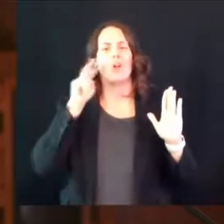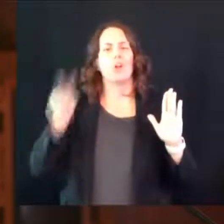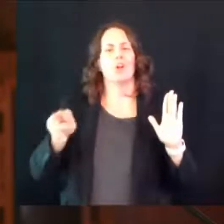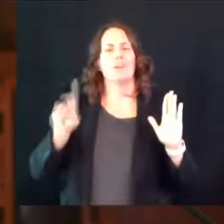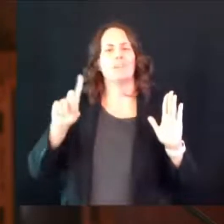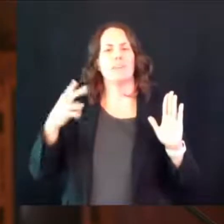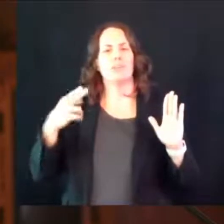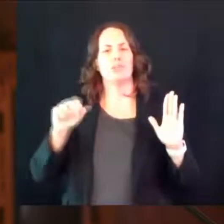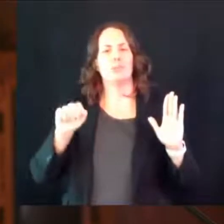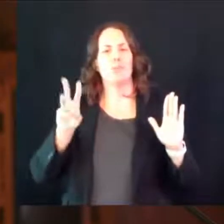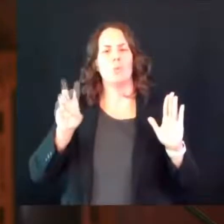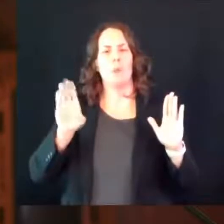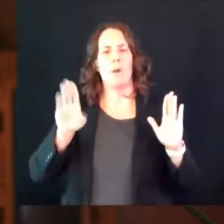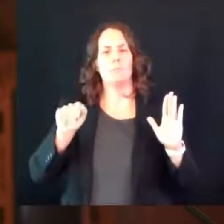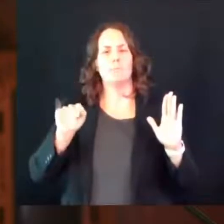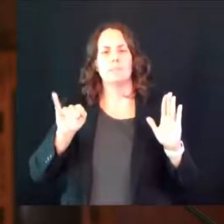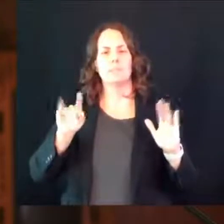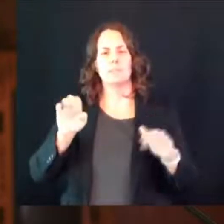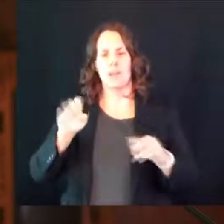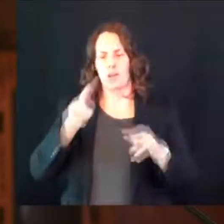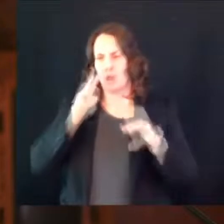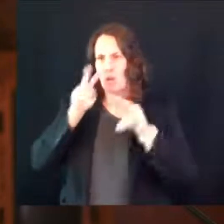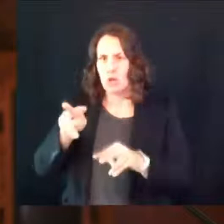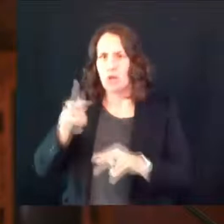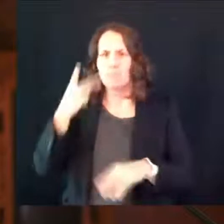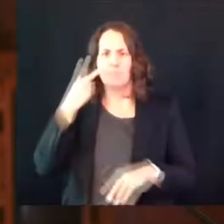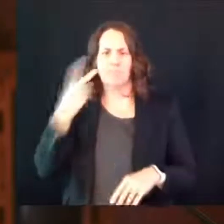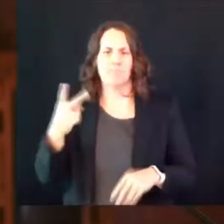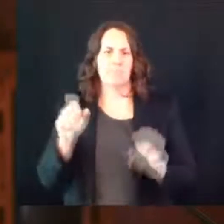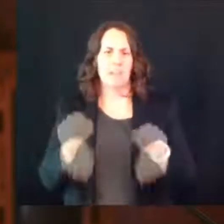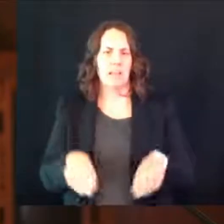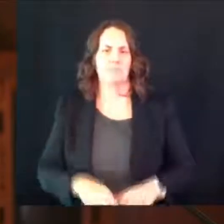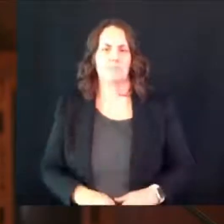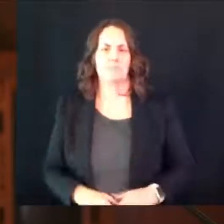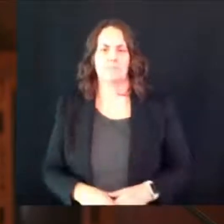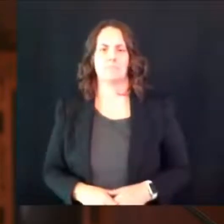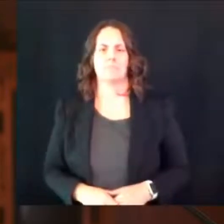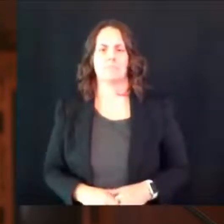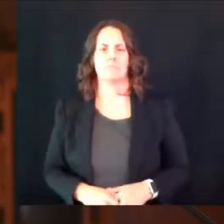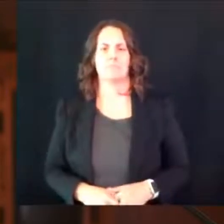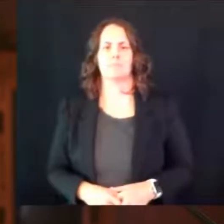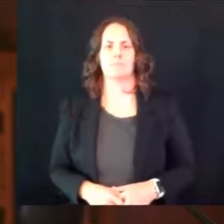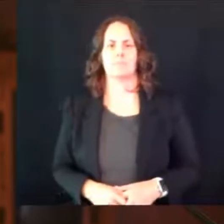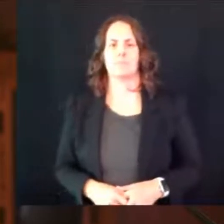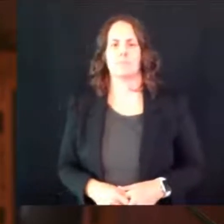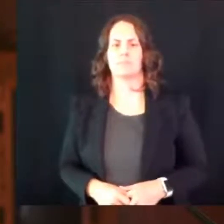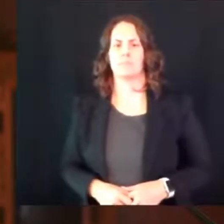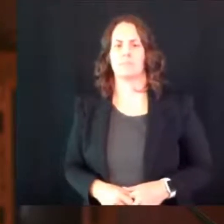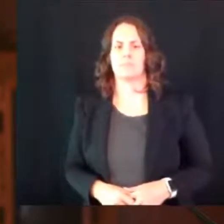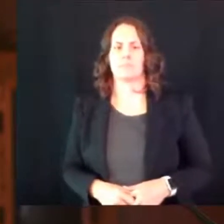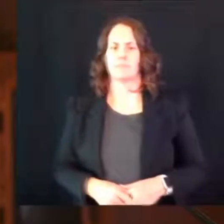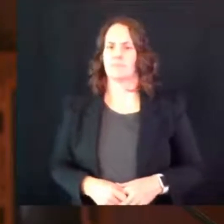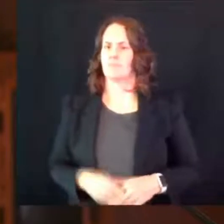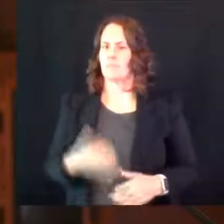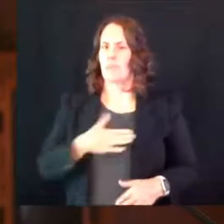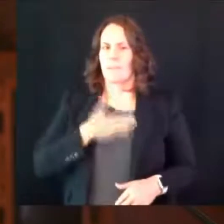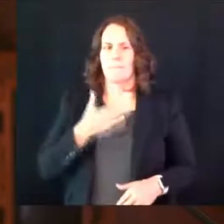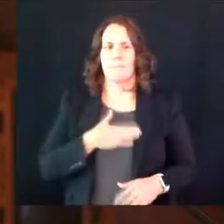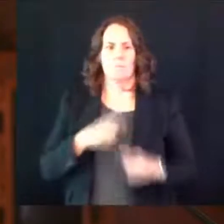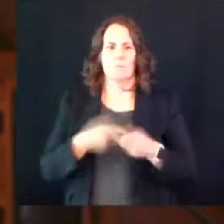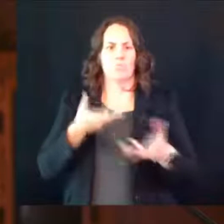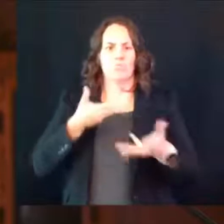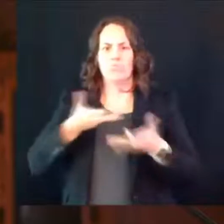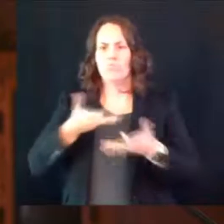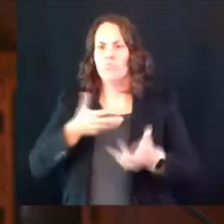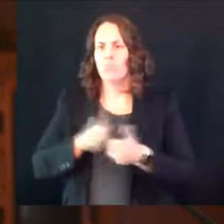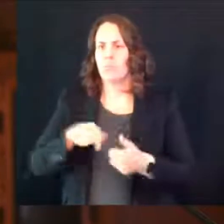health on TA or other sorts of conversations that they might want to have as they think about how to employ this guidance to build on